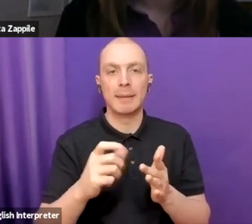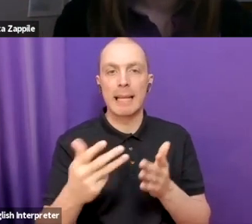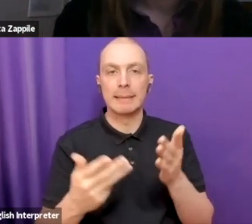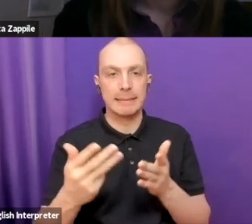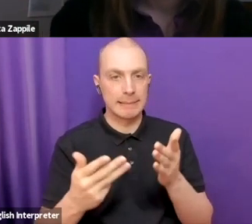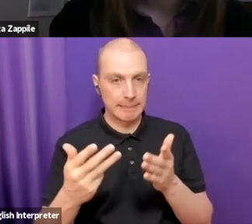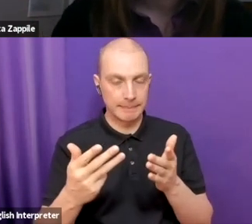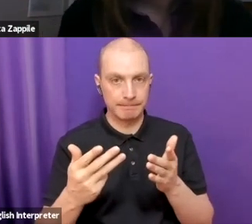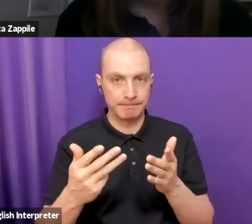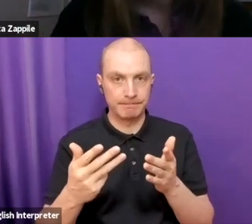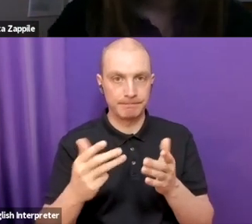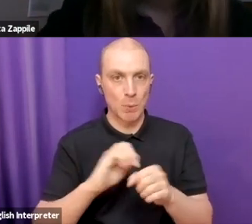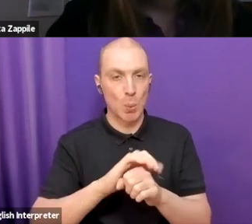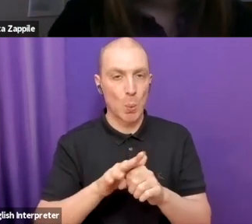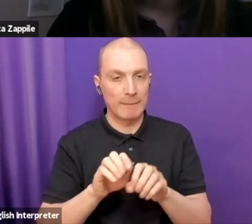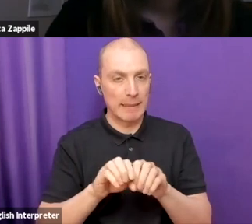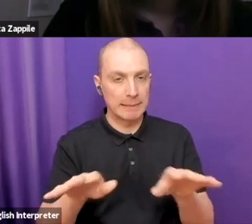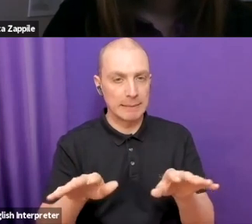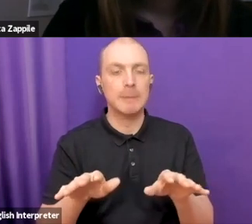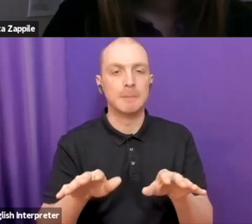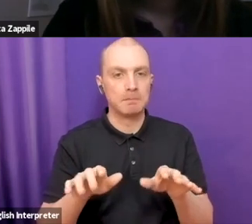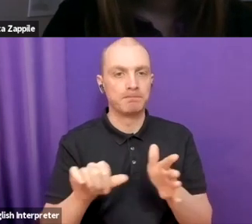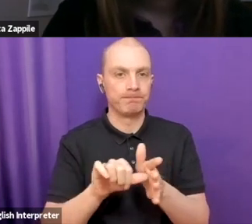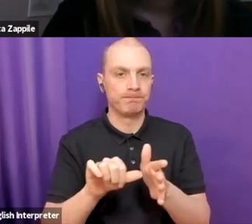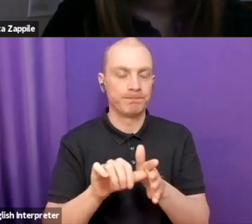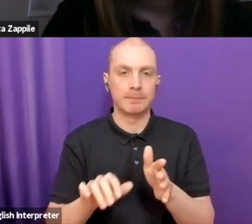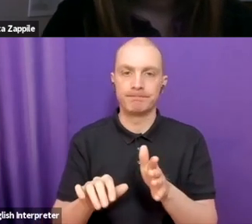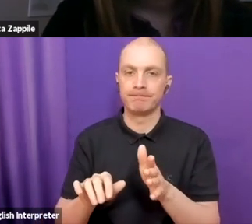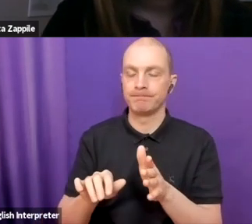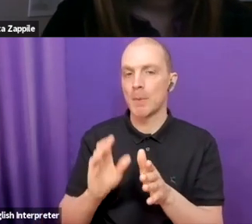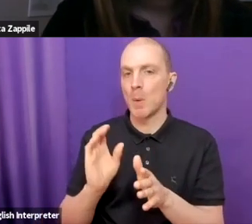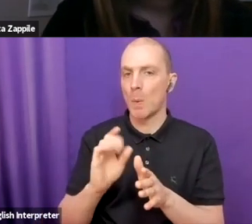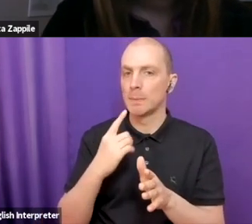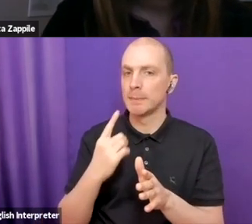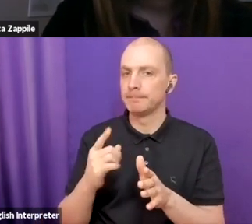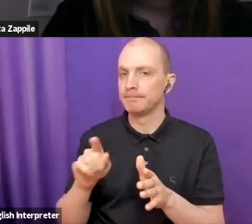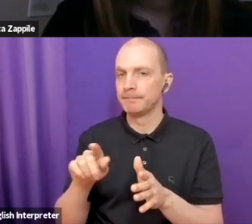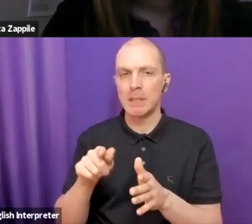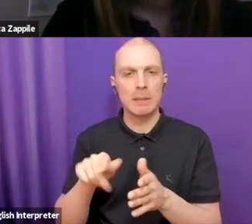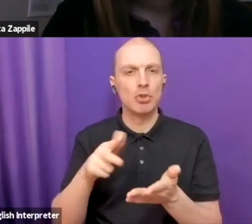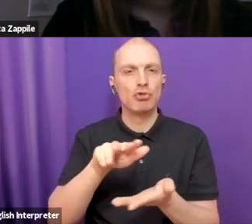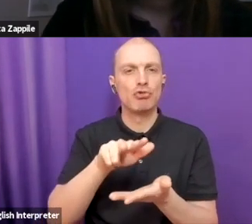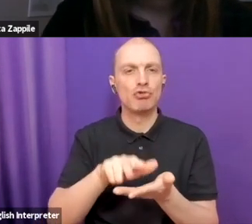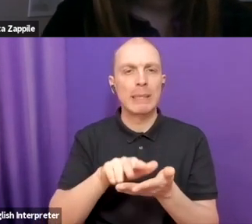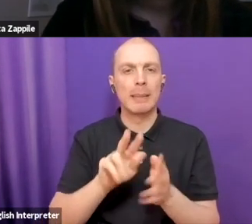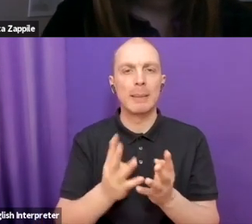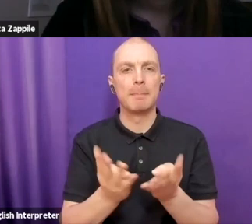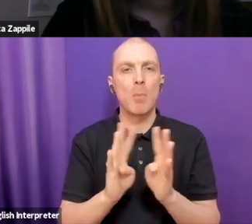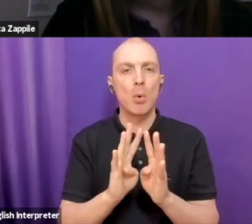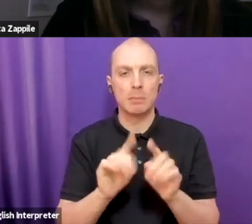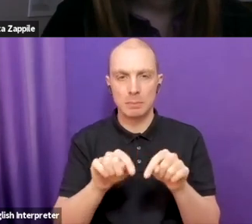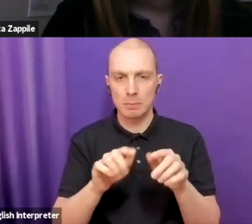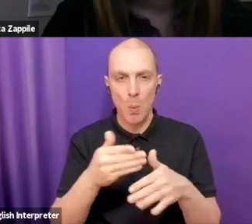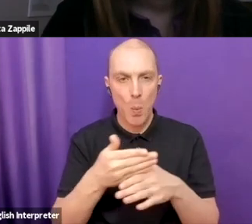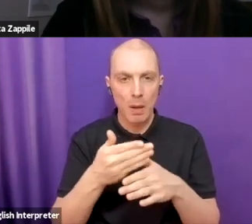delay in that sense. So for anyone who's familiar with some of the treaty body work that sometimes doesn't happen when we're expecting